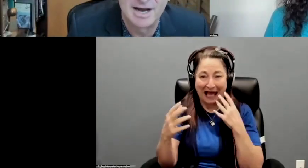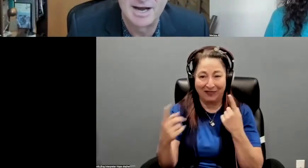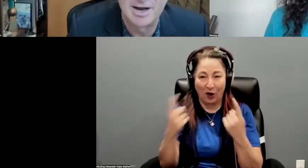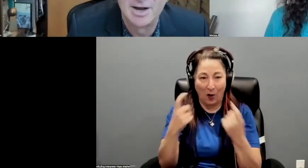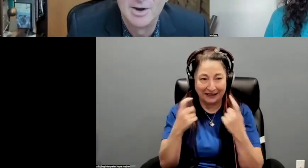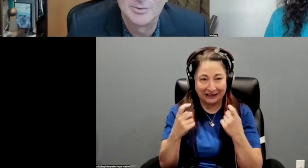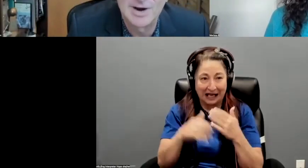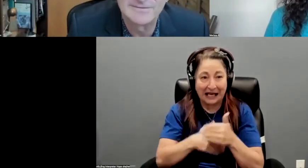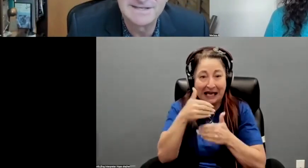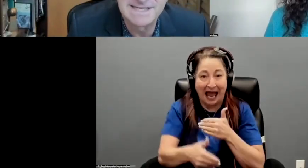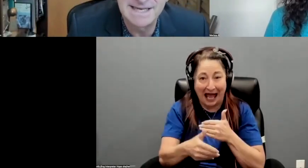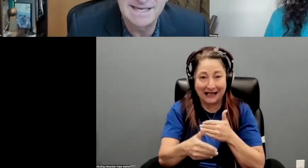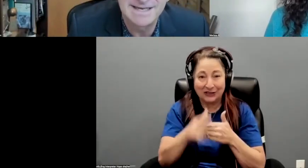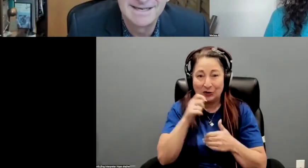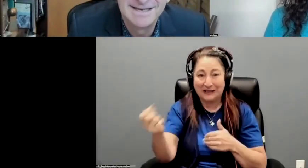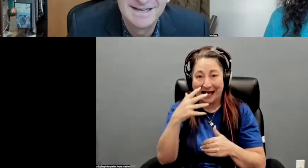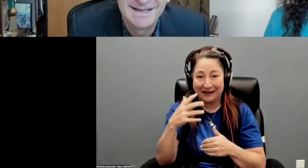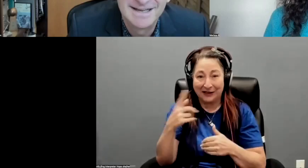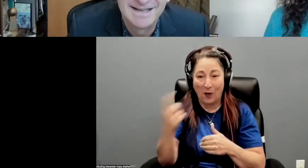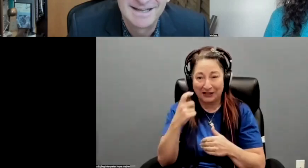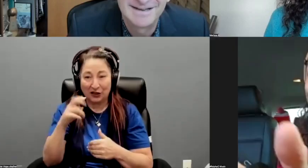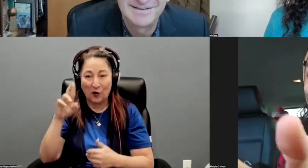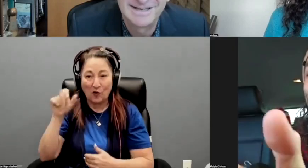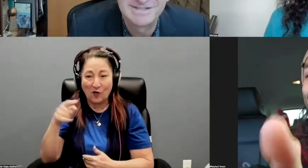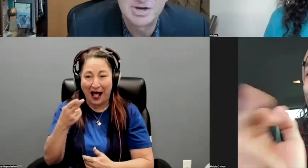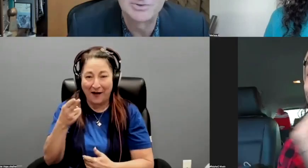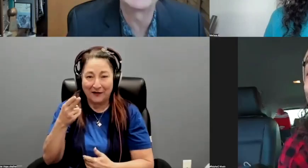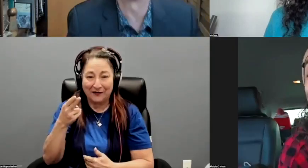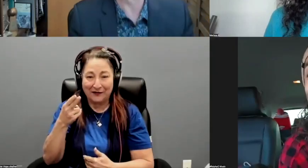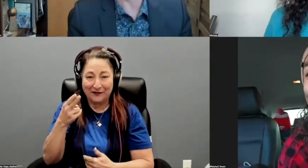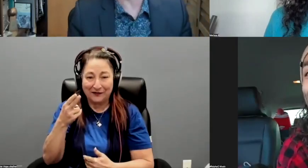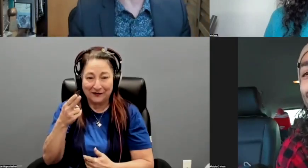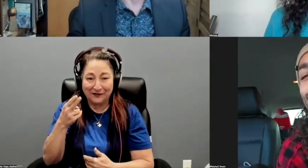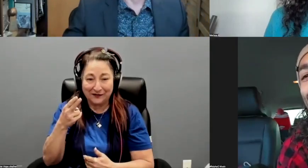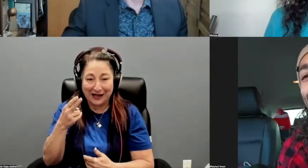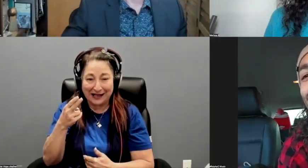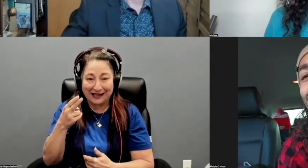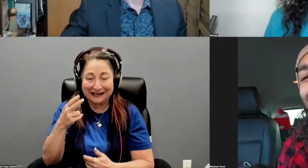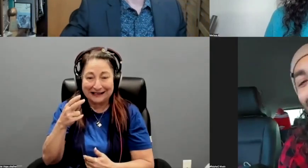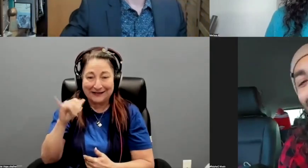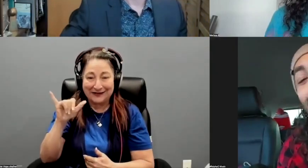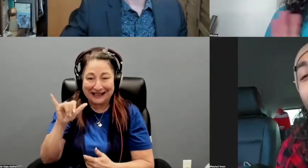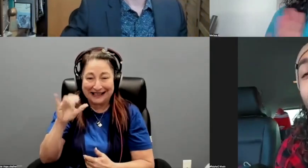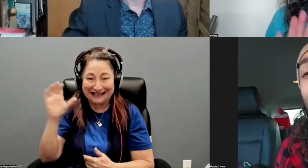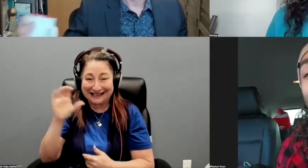have Ralphie C. Here he is, all the way from Florida, right?